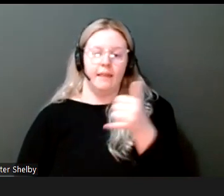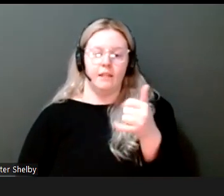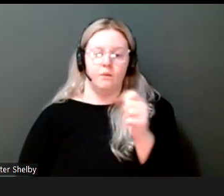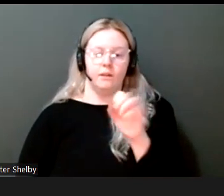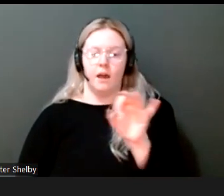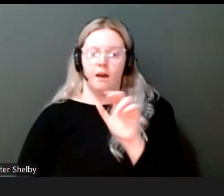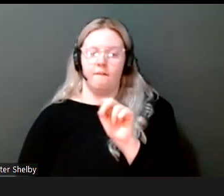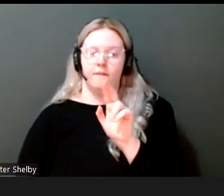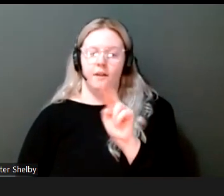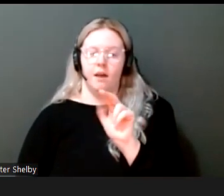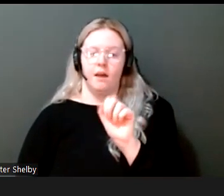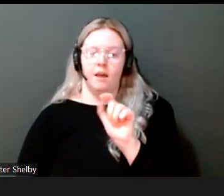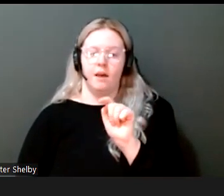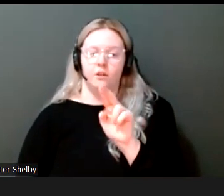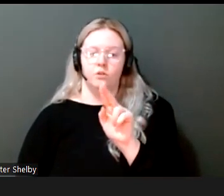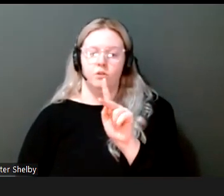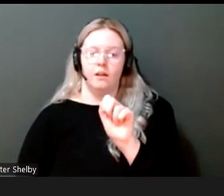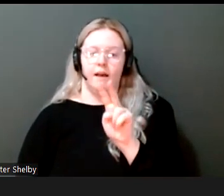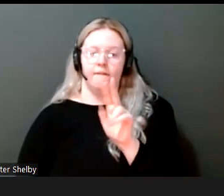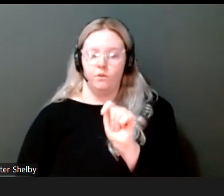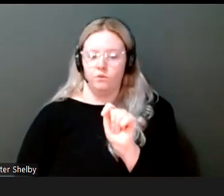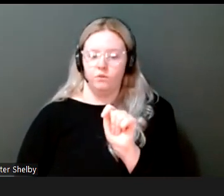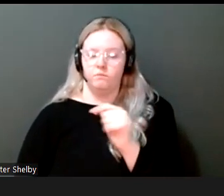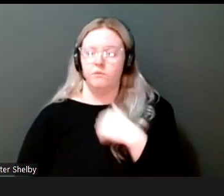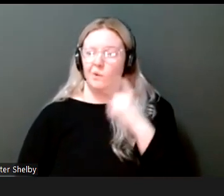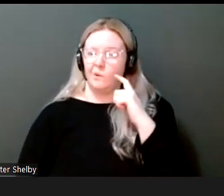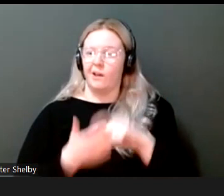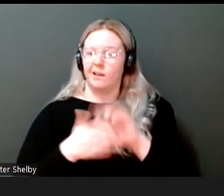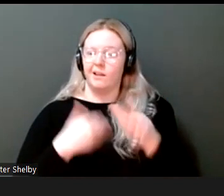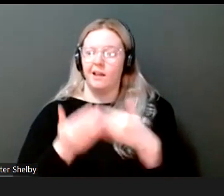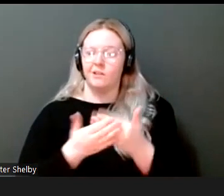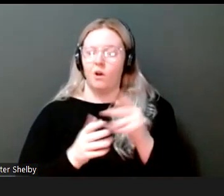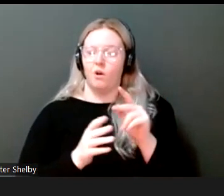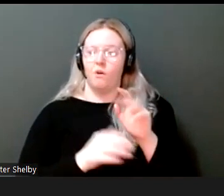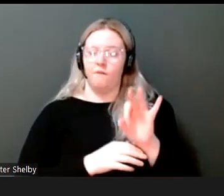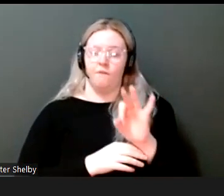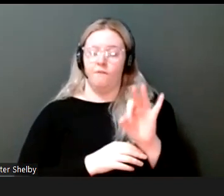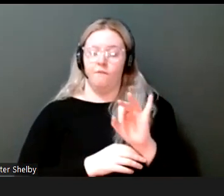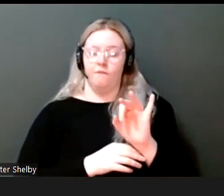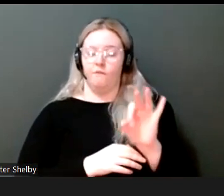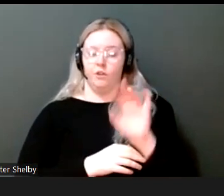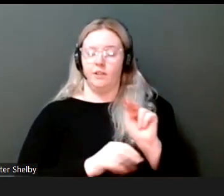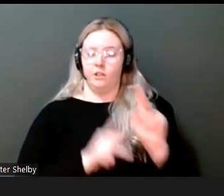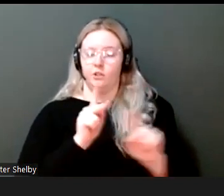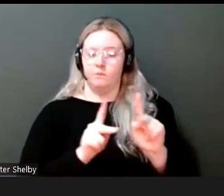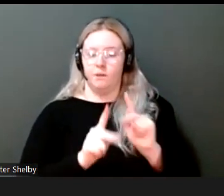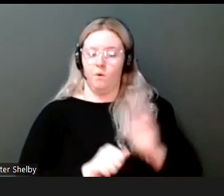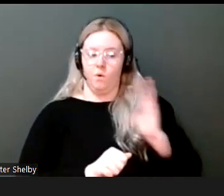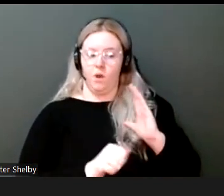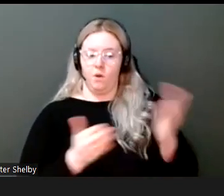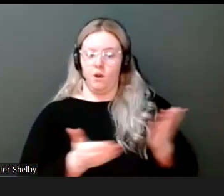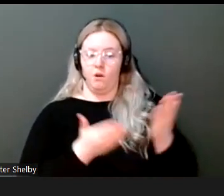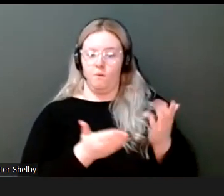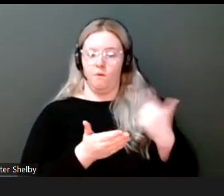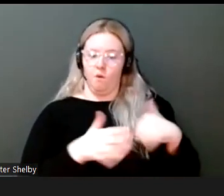recognize all First Peoples who were here before us, those who live with us now, and the 7 generations to